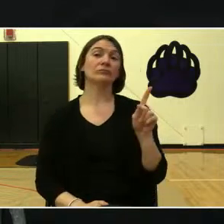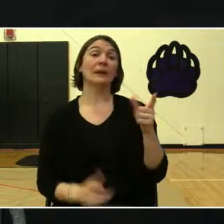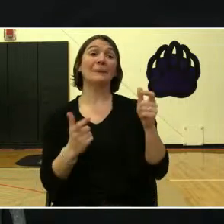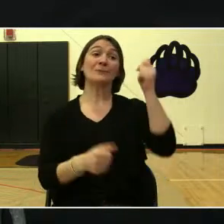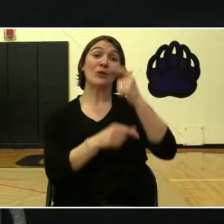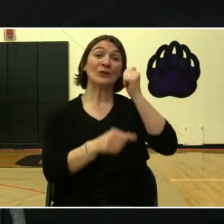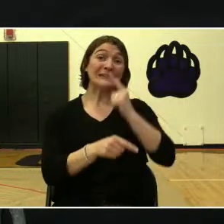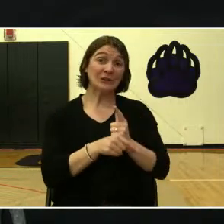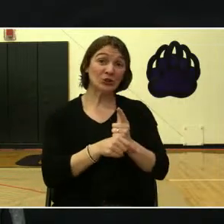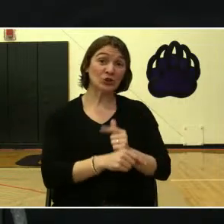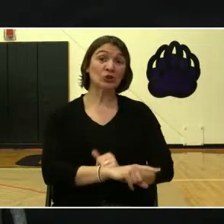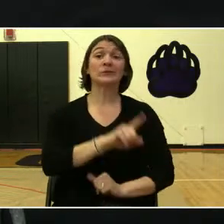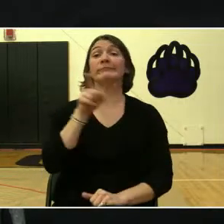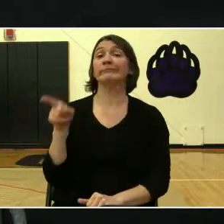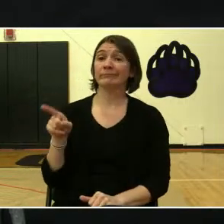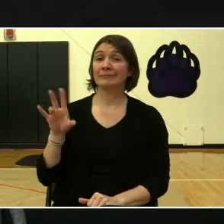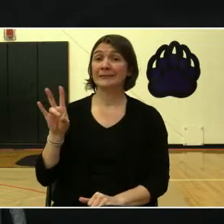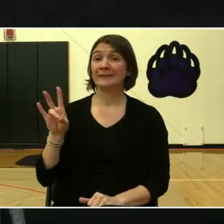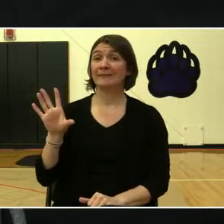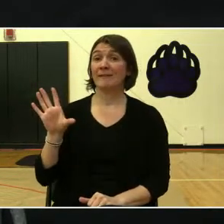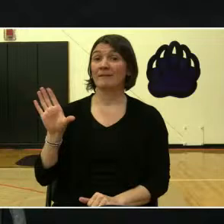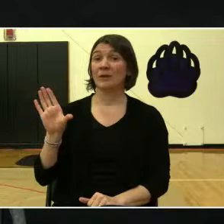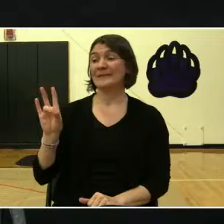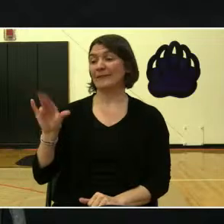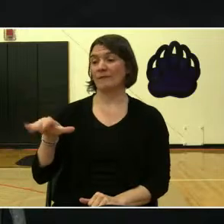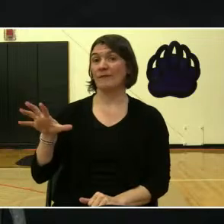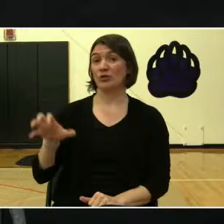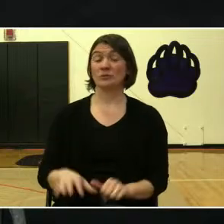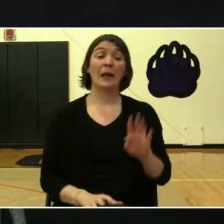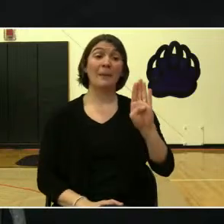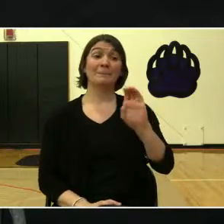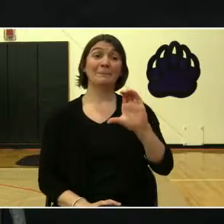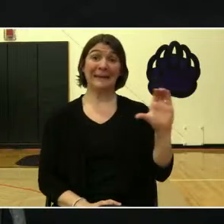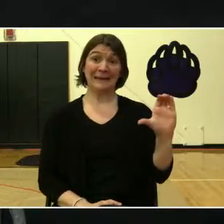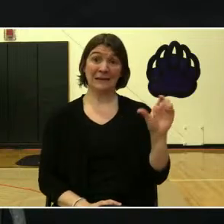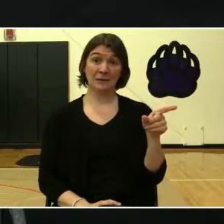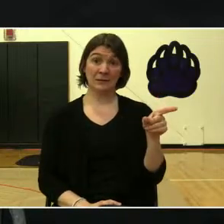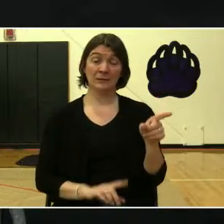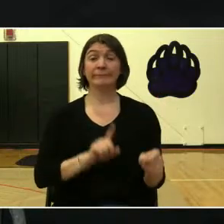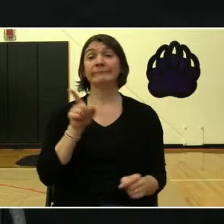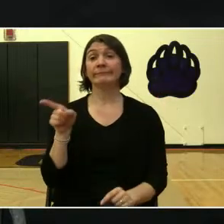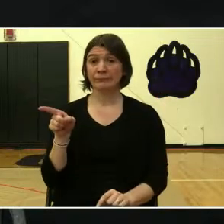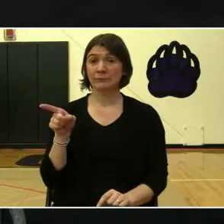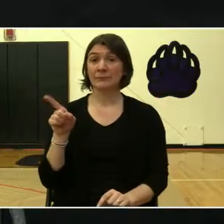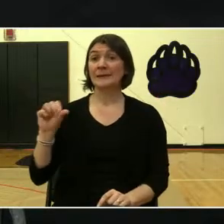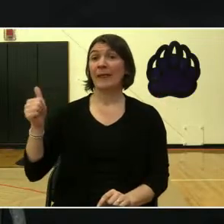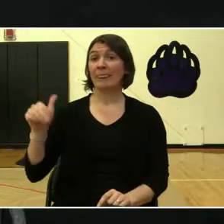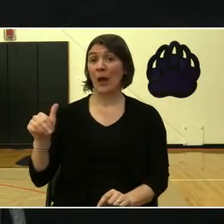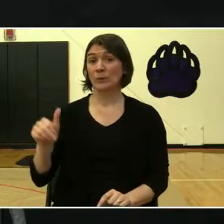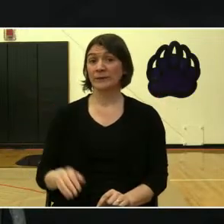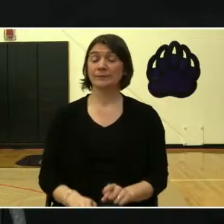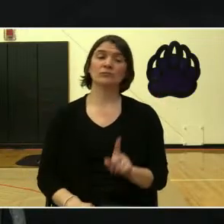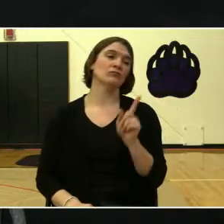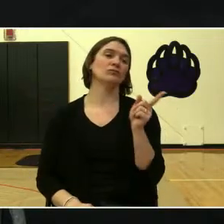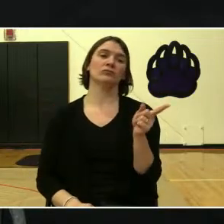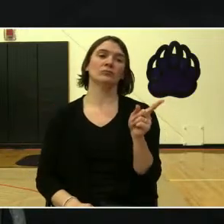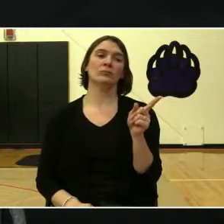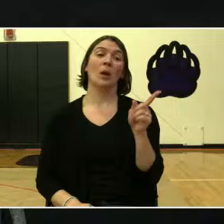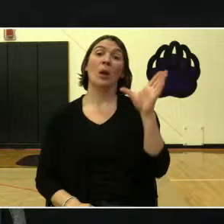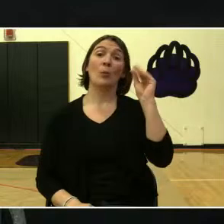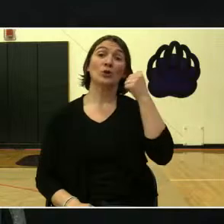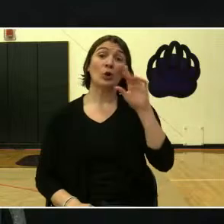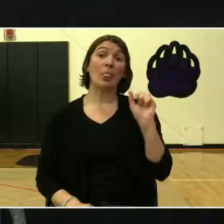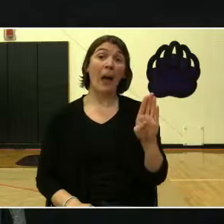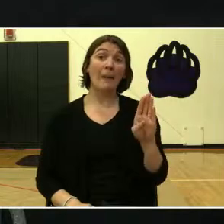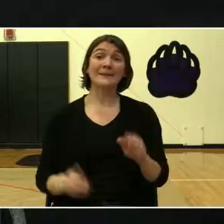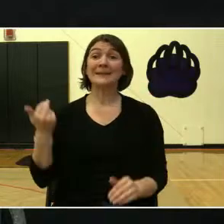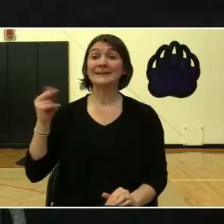Big Brothers Big Sisters $7,500 Bonnie Vale Environmental Education Center $10,000 Boys and Girls